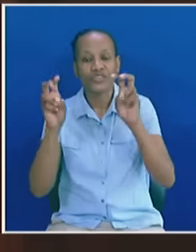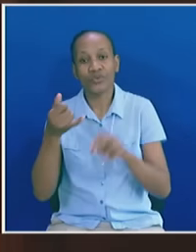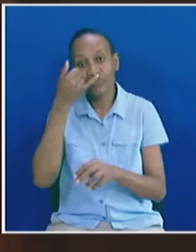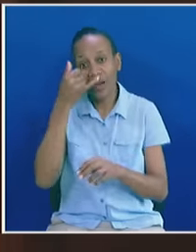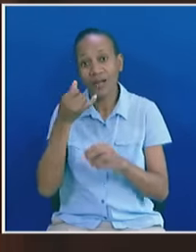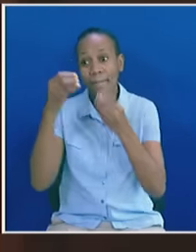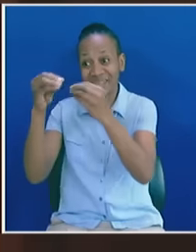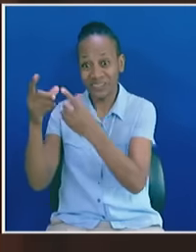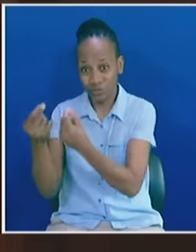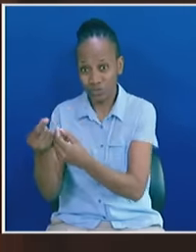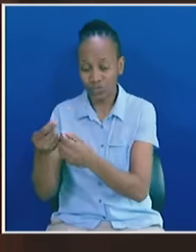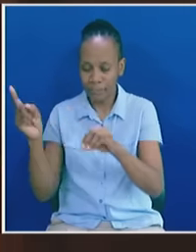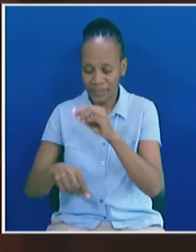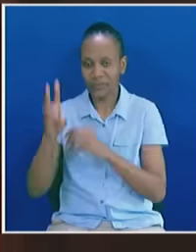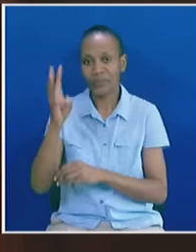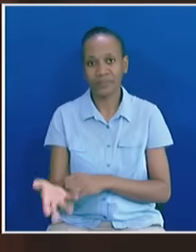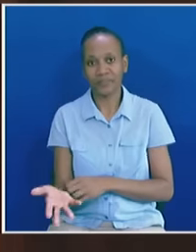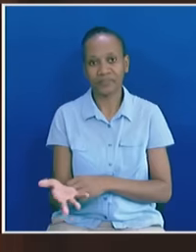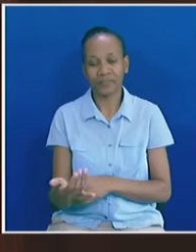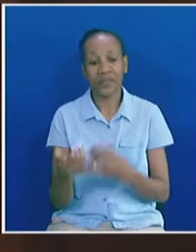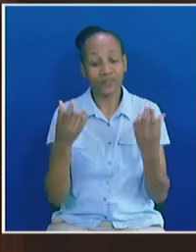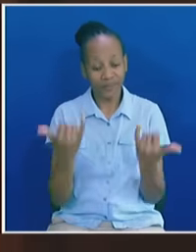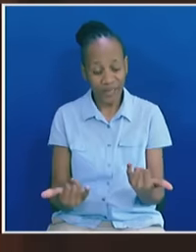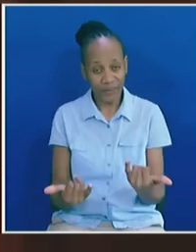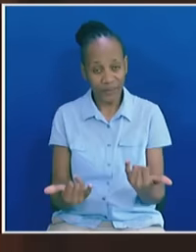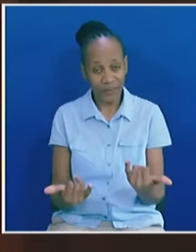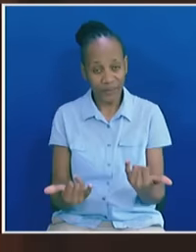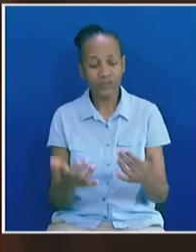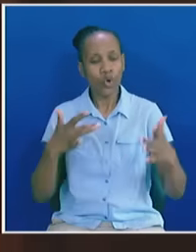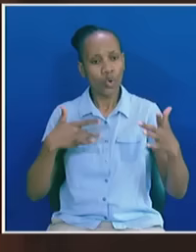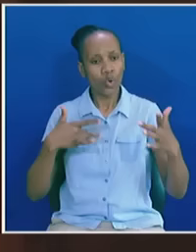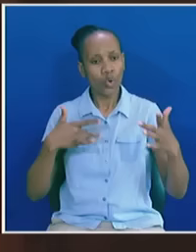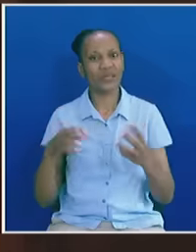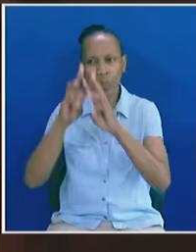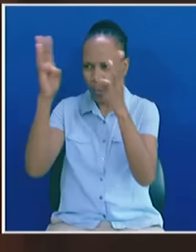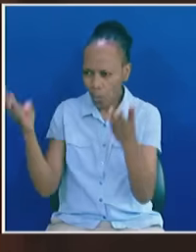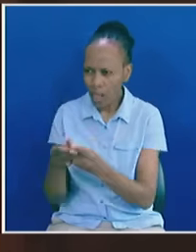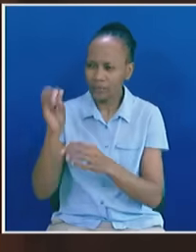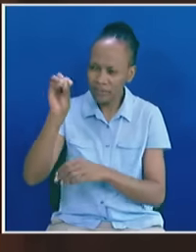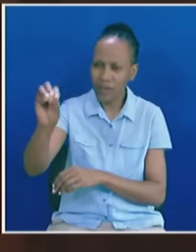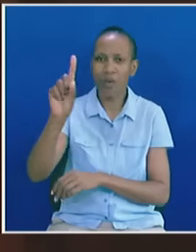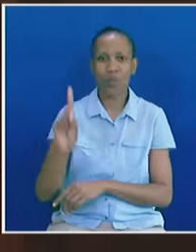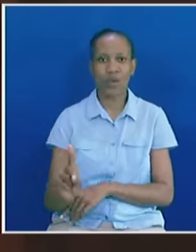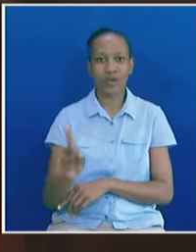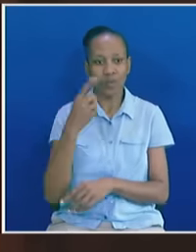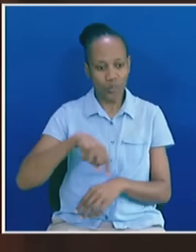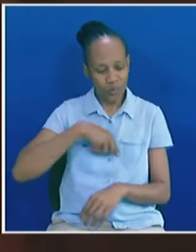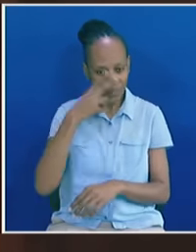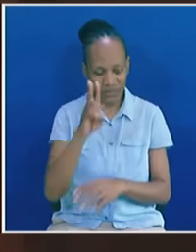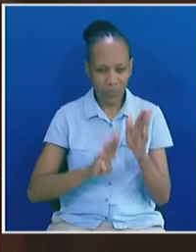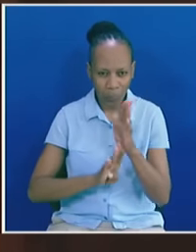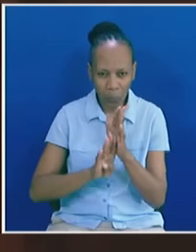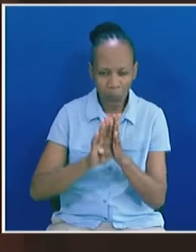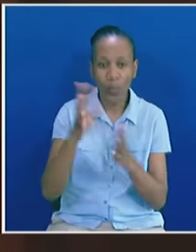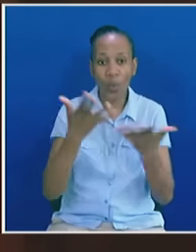industry. Ideological extremism remains a concern the world over. We have seen a rise in radicalization,